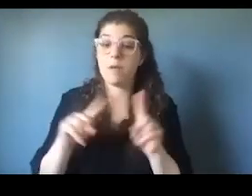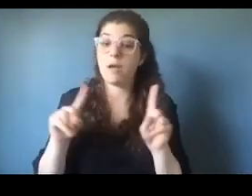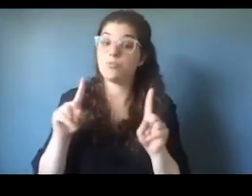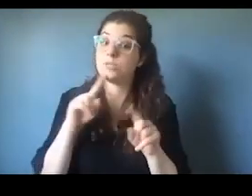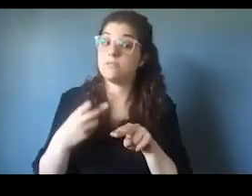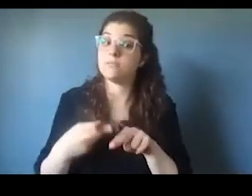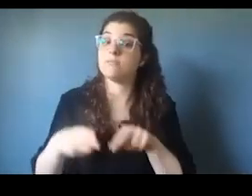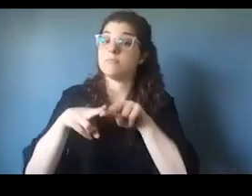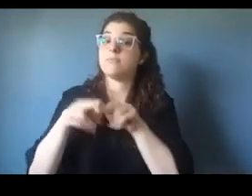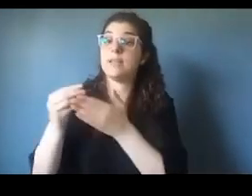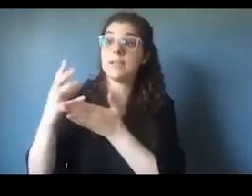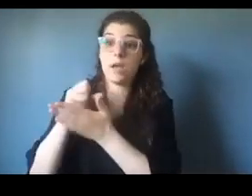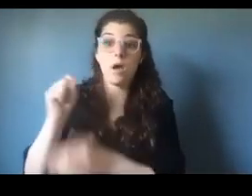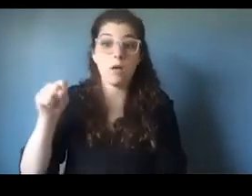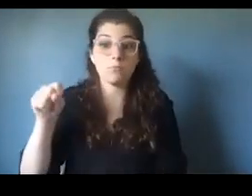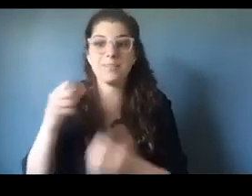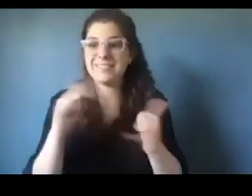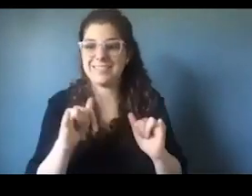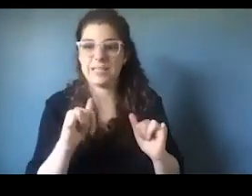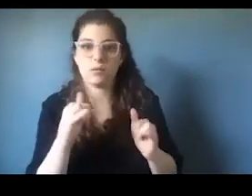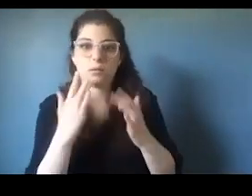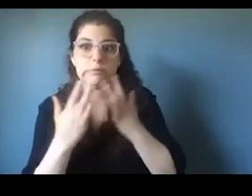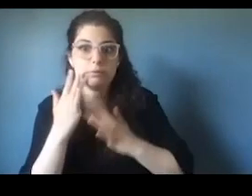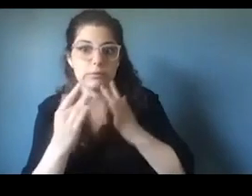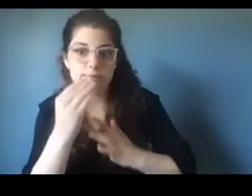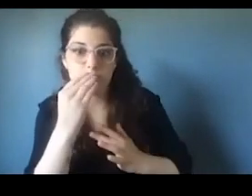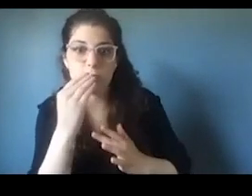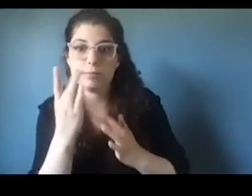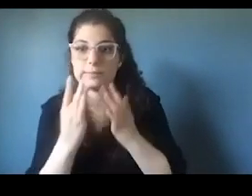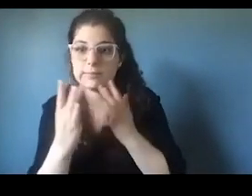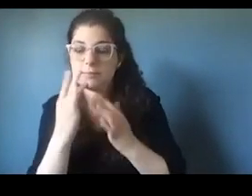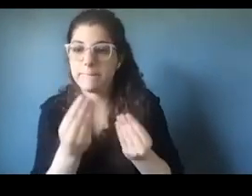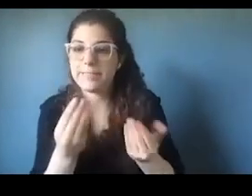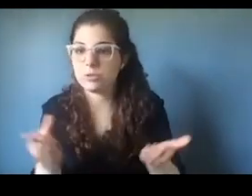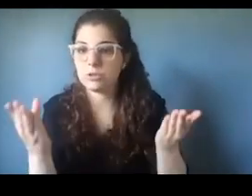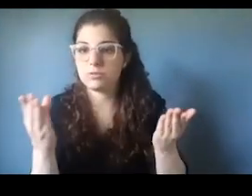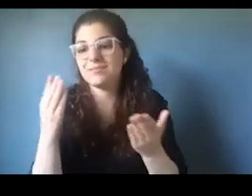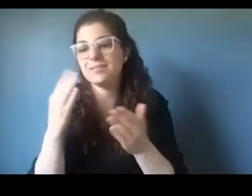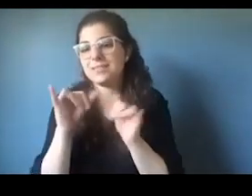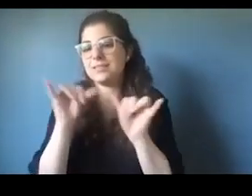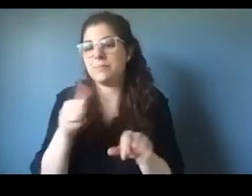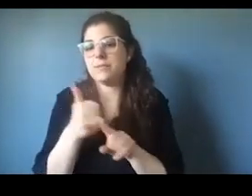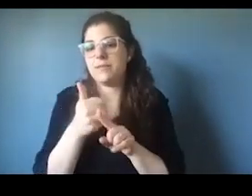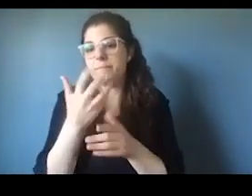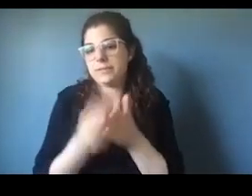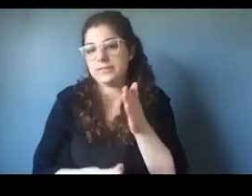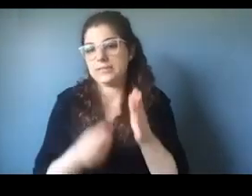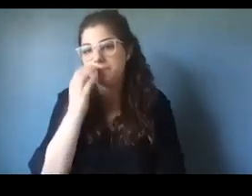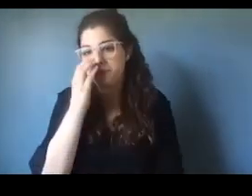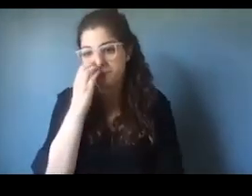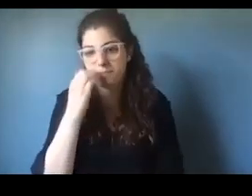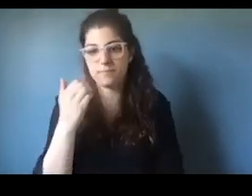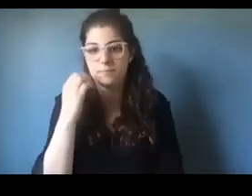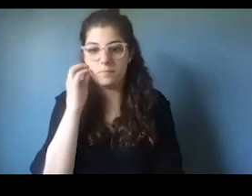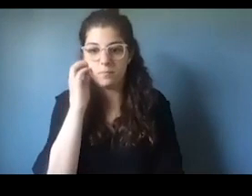the incomes of people who are receiving it, there are a lot of people who the system is just missing and are not doing as